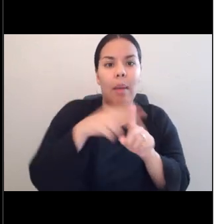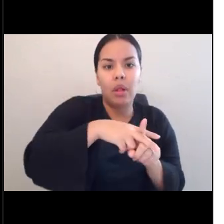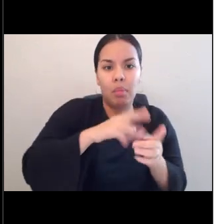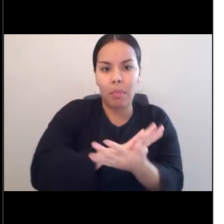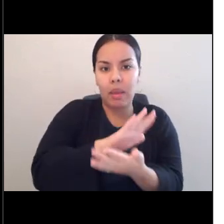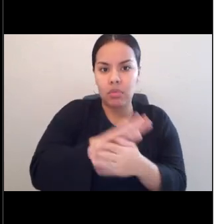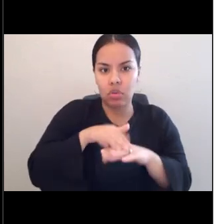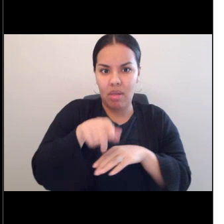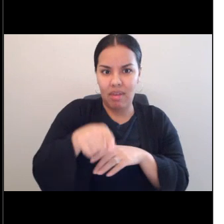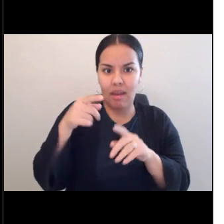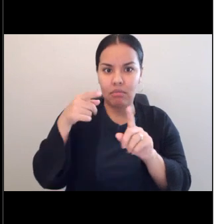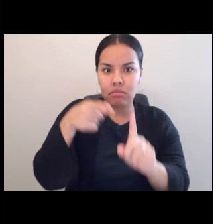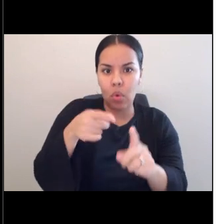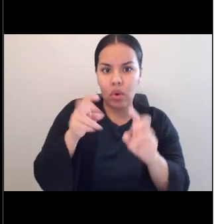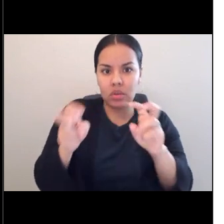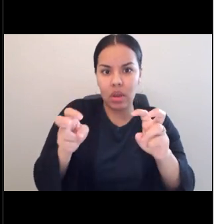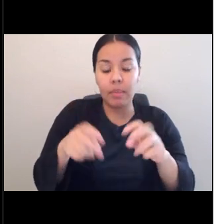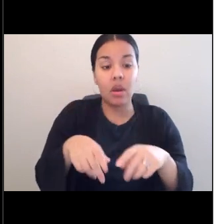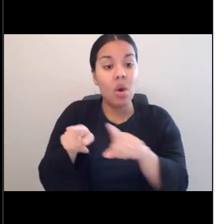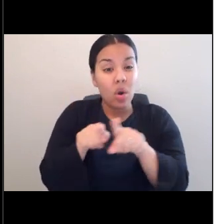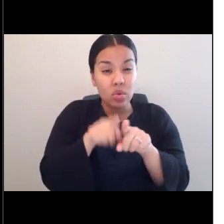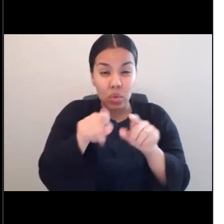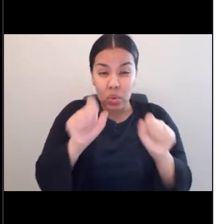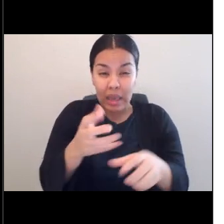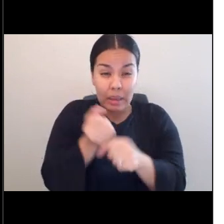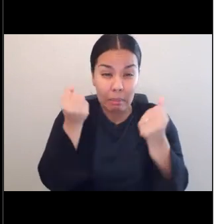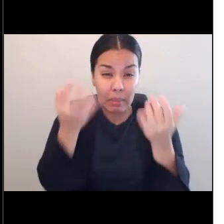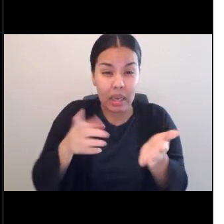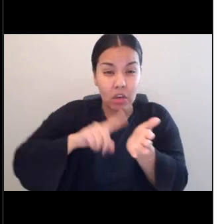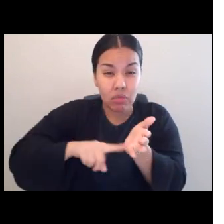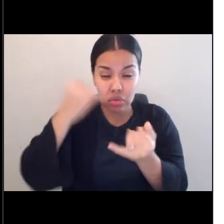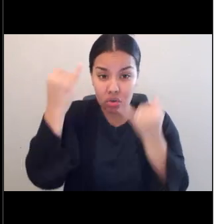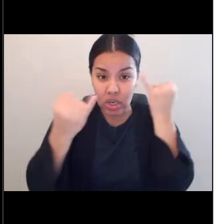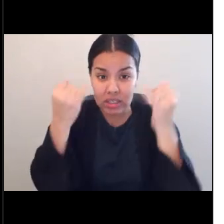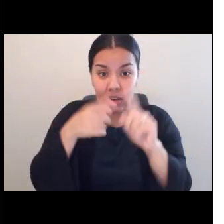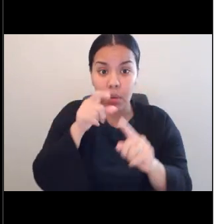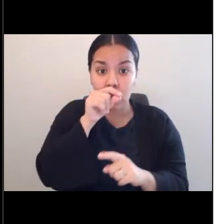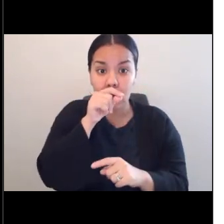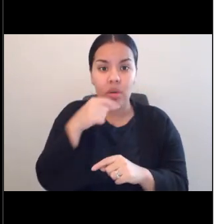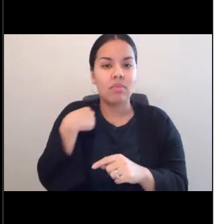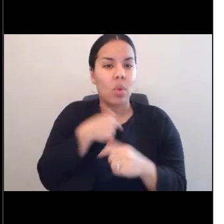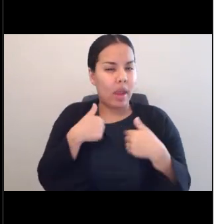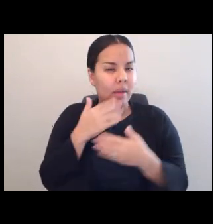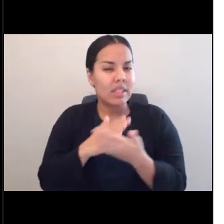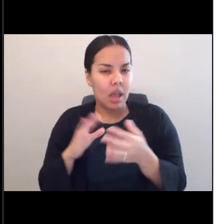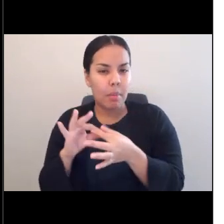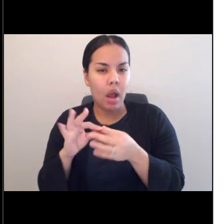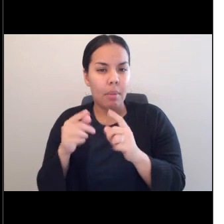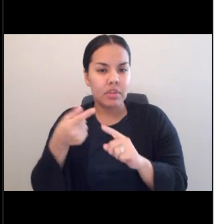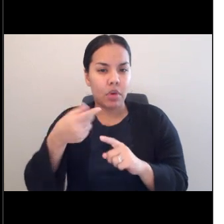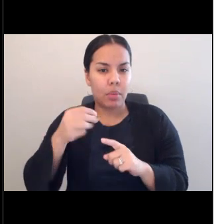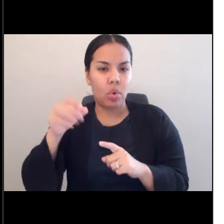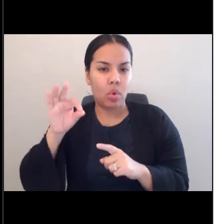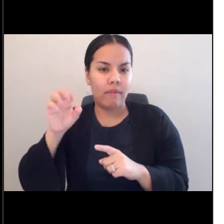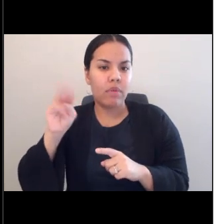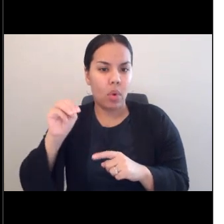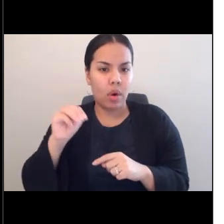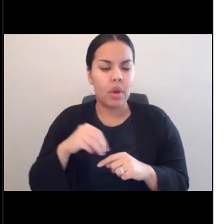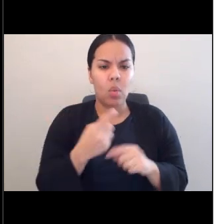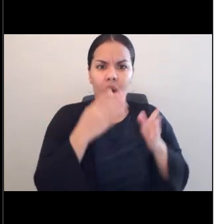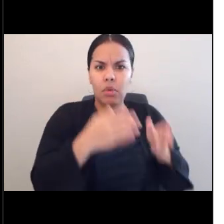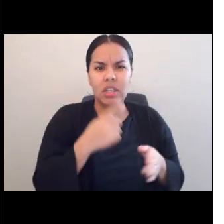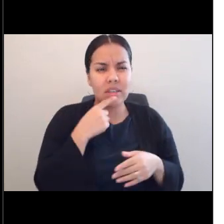You can also get lots of research ideas from Twitter. So we got some comments from our Google form. One person said, Twitter is awesome